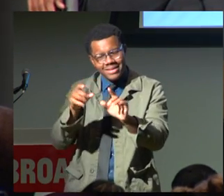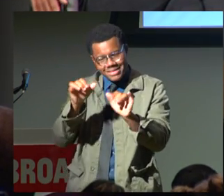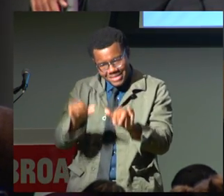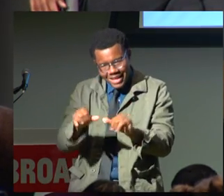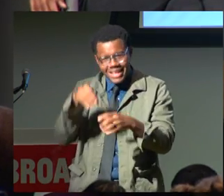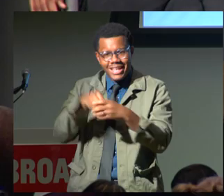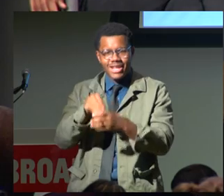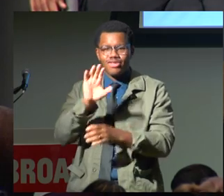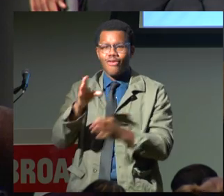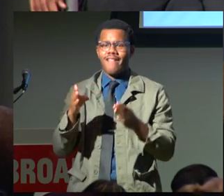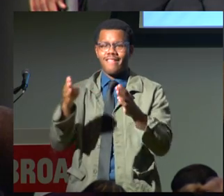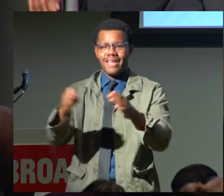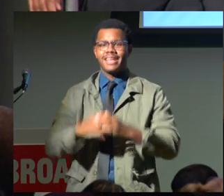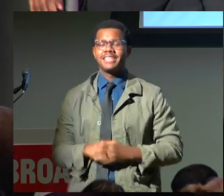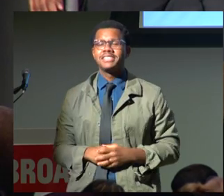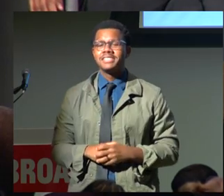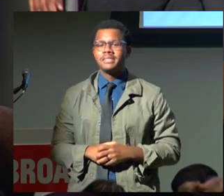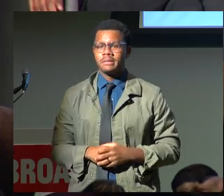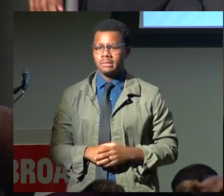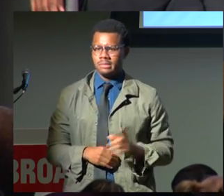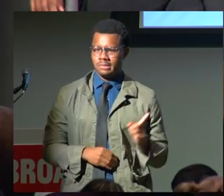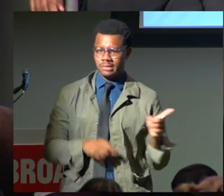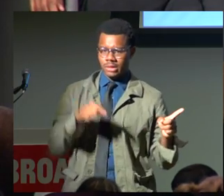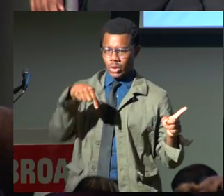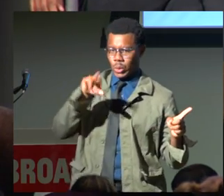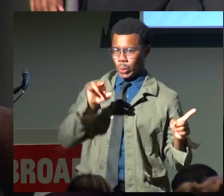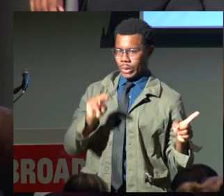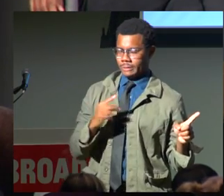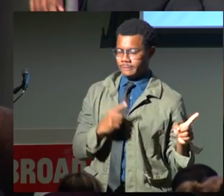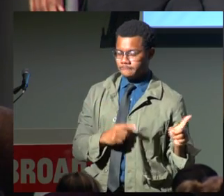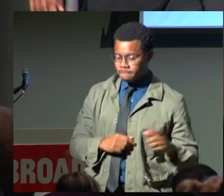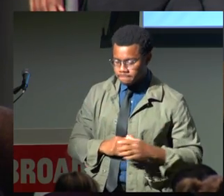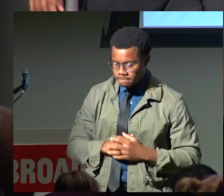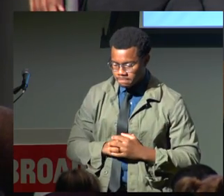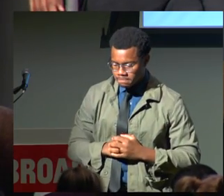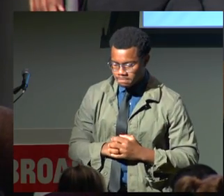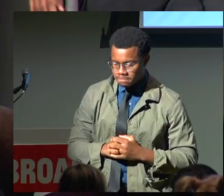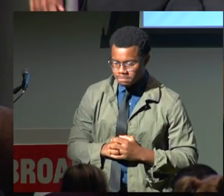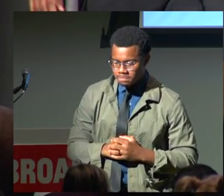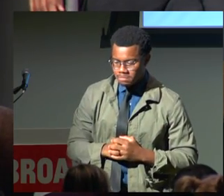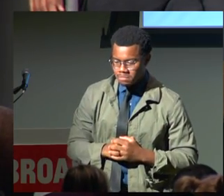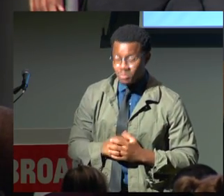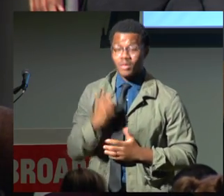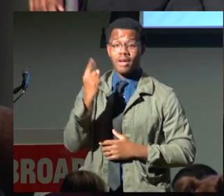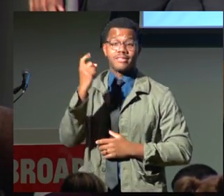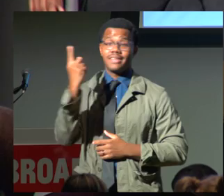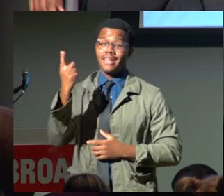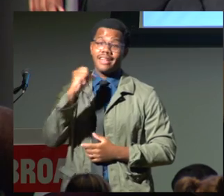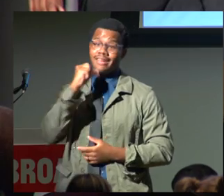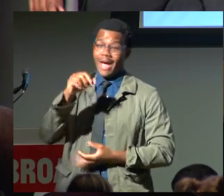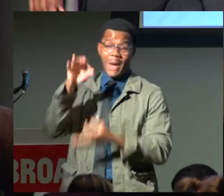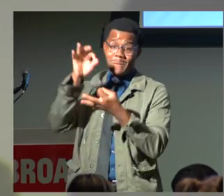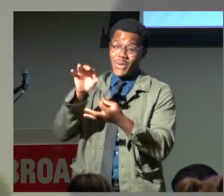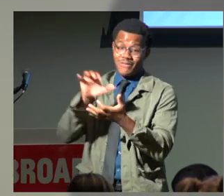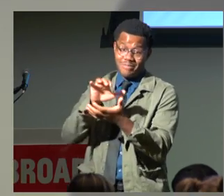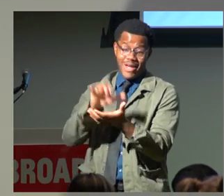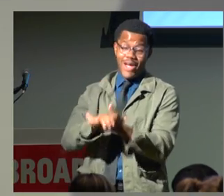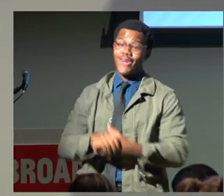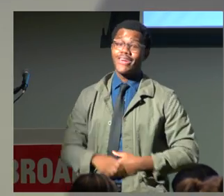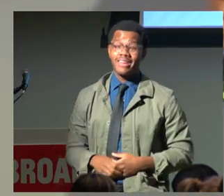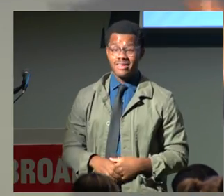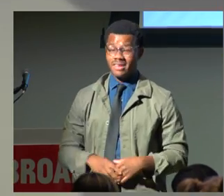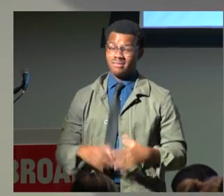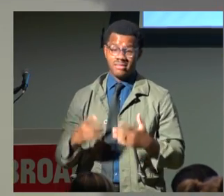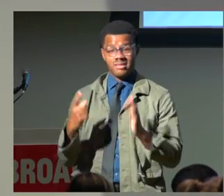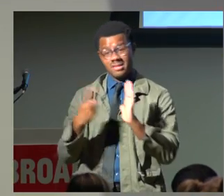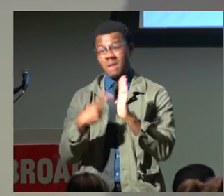understand as well that, let me put that out there. It's not like a perfect match. I mean, we have problems too now. We have fights and arguments.